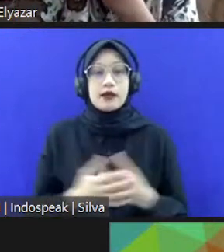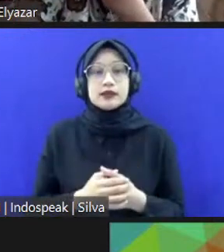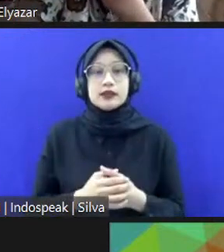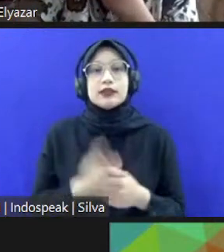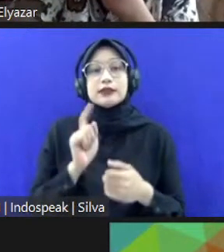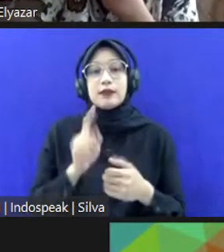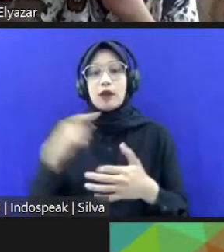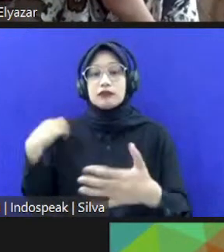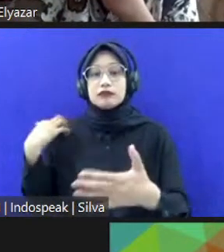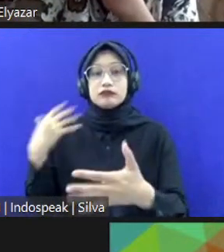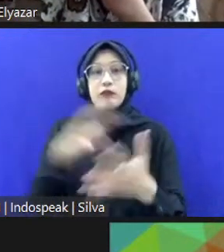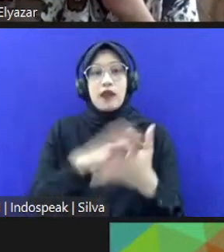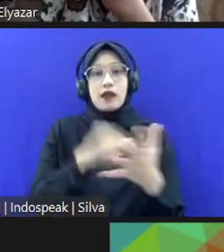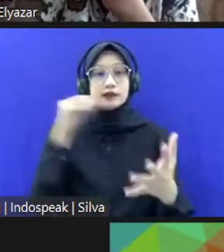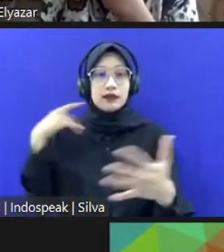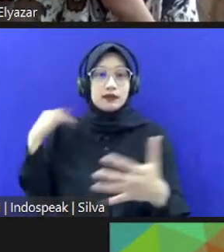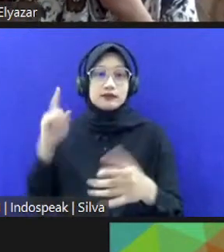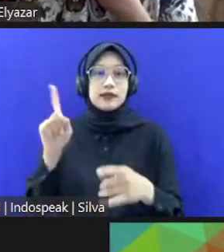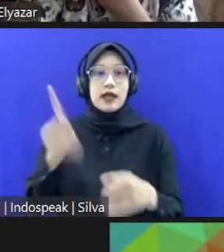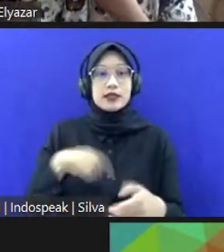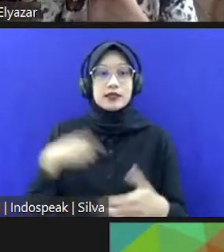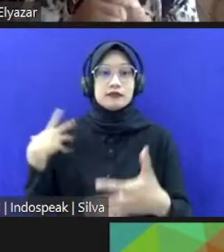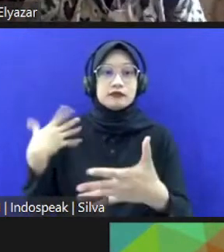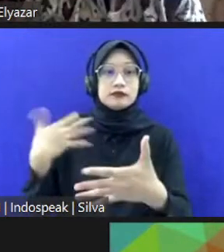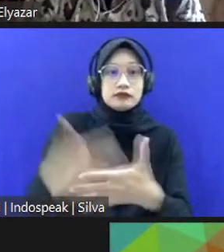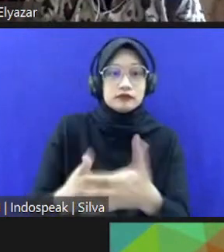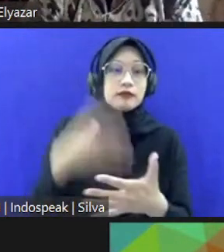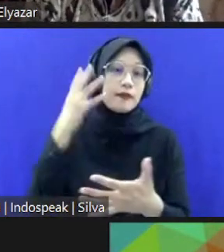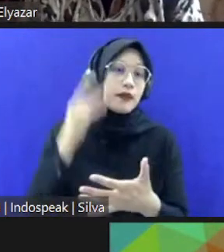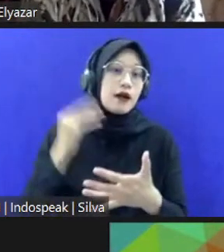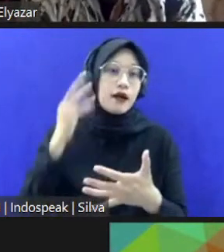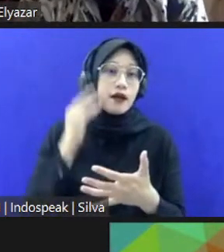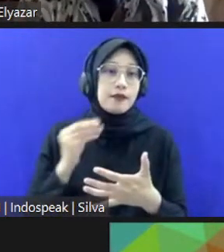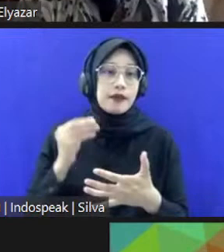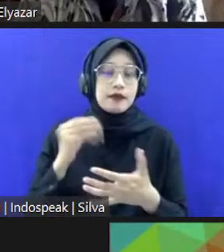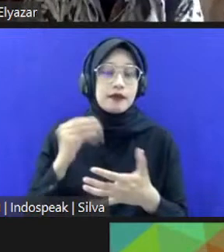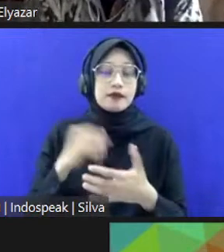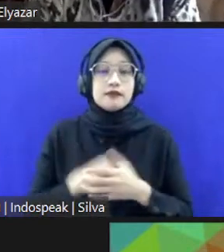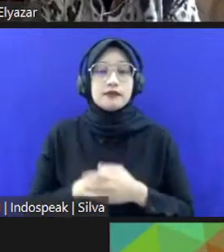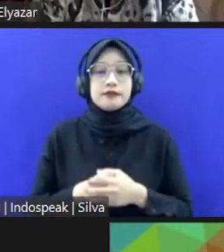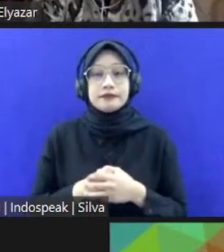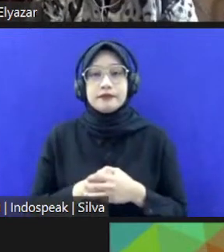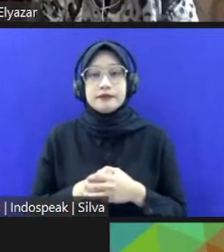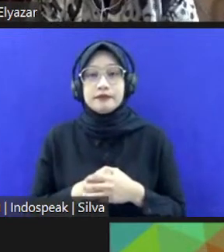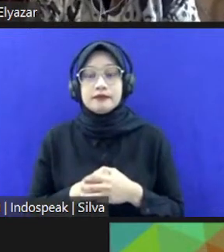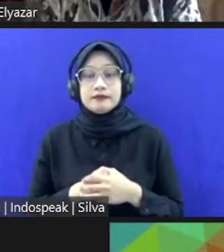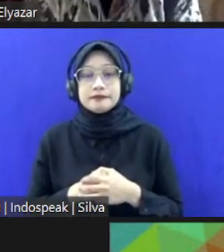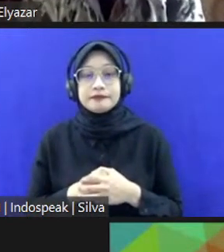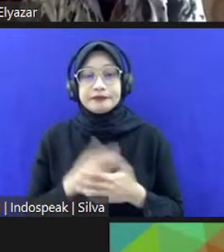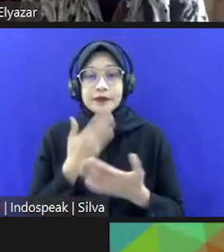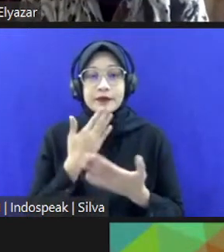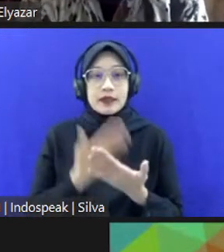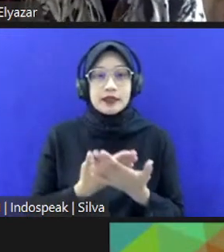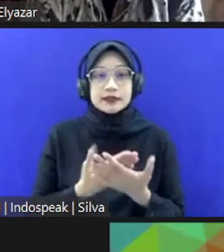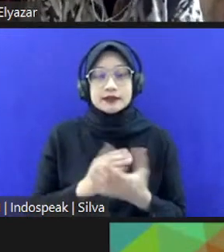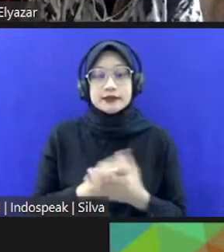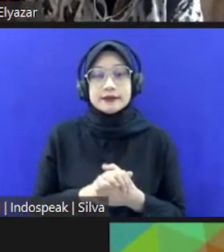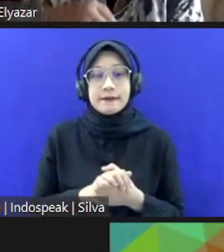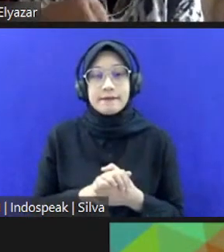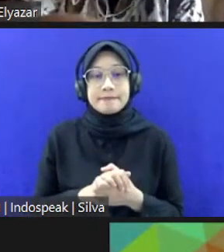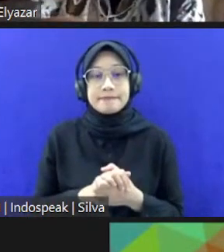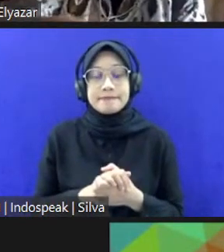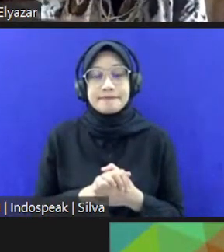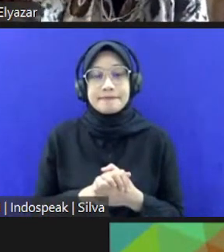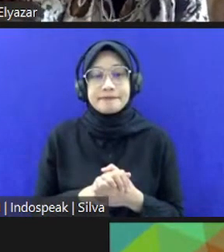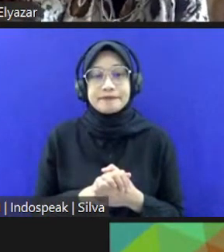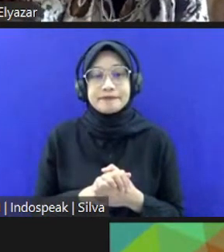aging population as well. Yeah, that's all I think my questions. Thank you. Terima kasih. Thanks, Mbak Lily. So